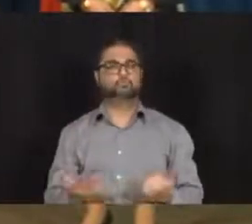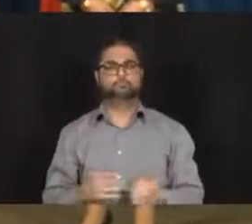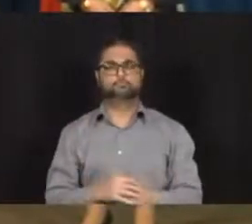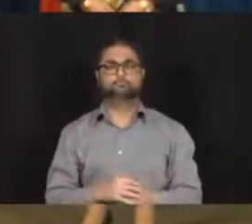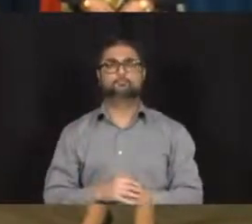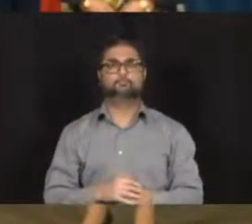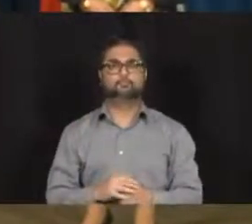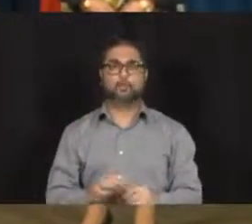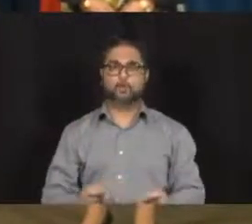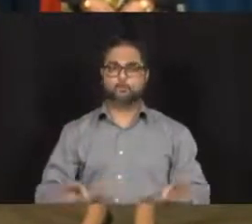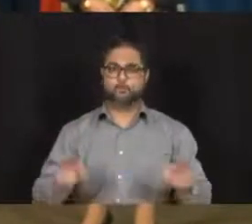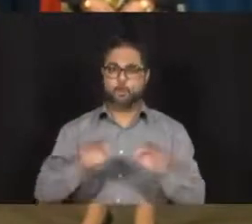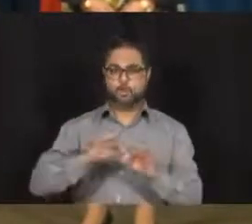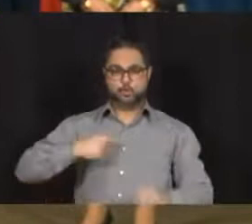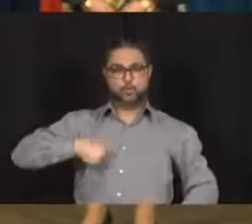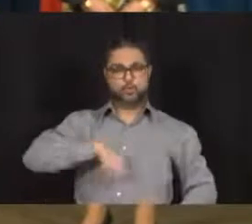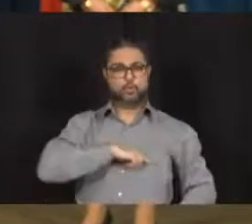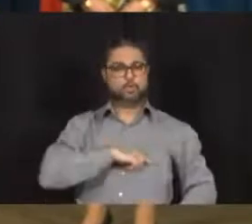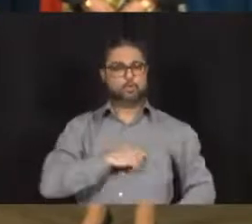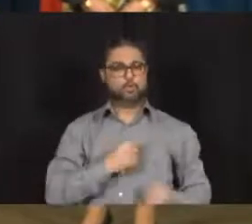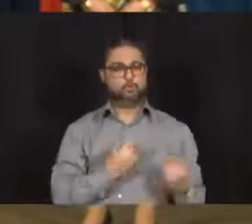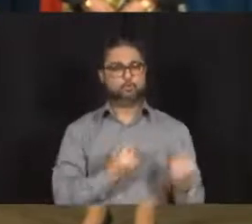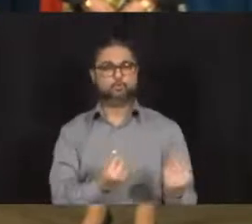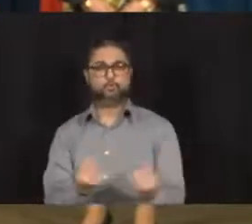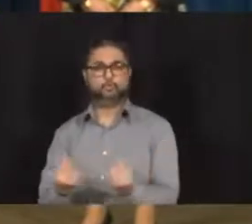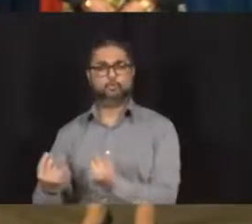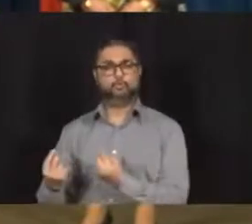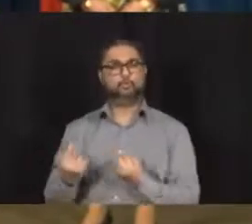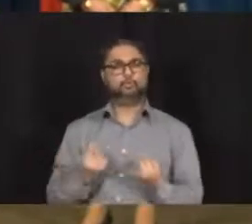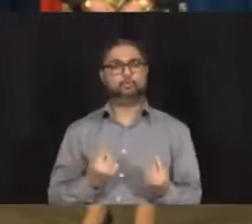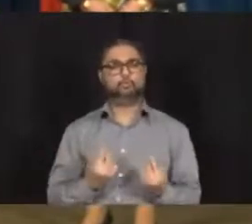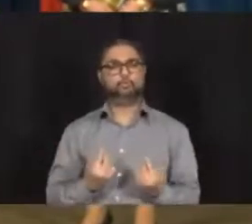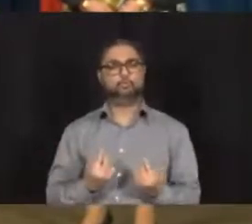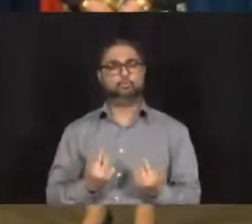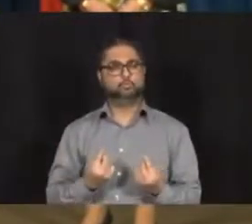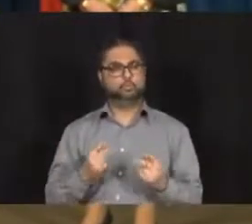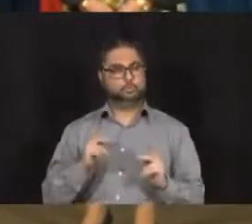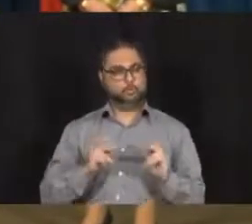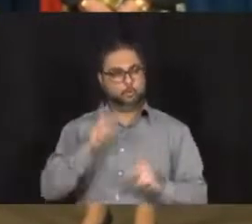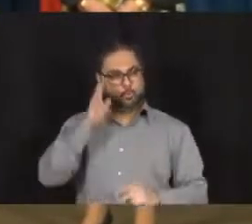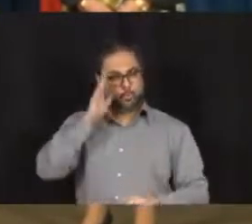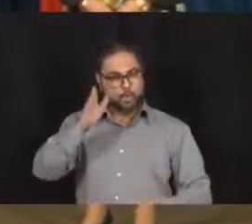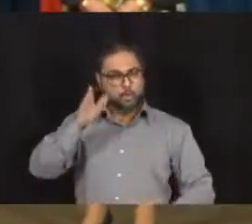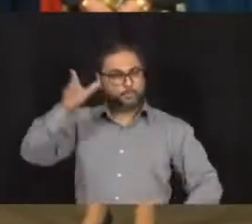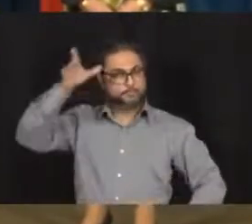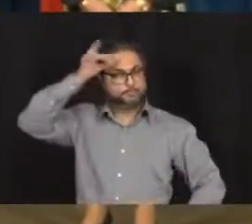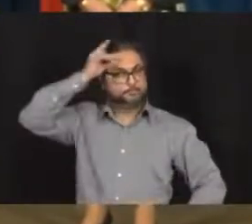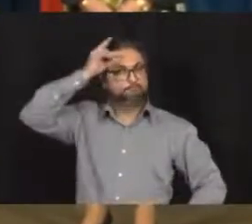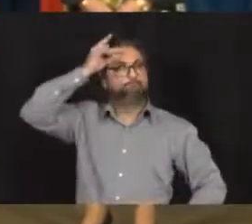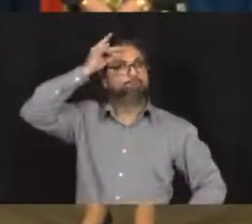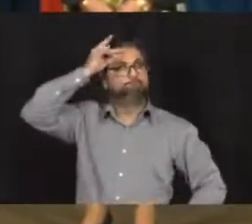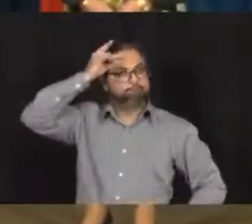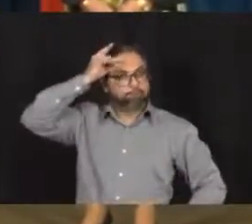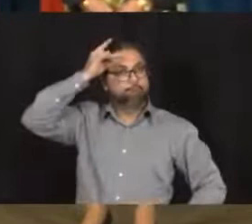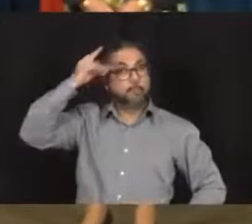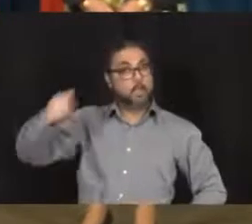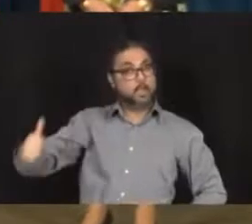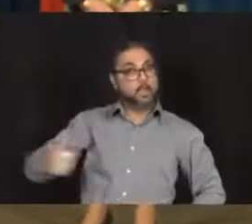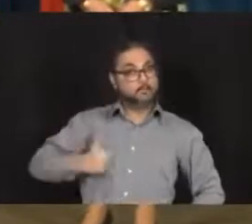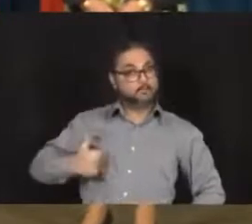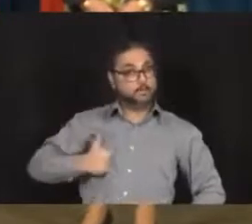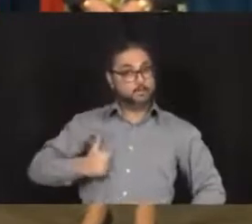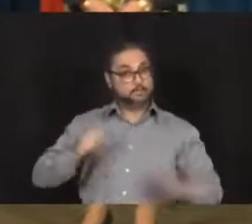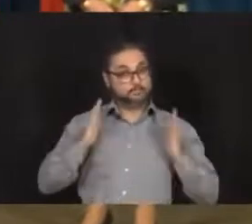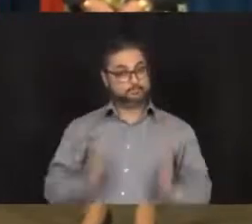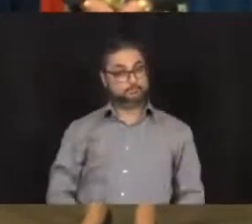this. And the people of this province and this country are the most amazing, resilient people I've ever met.